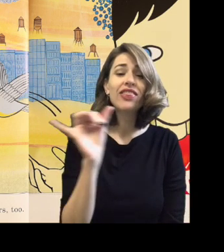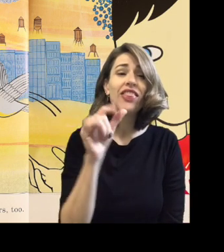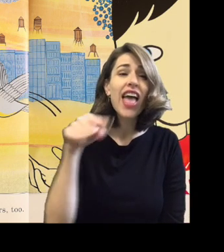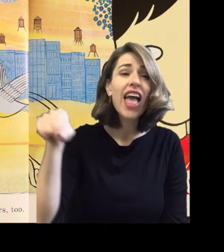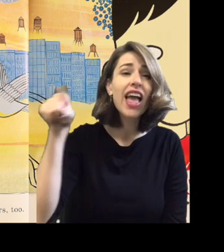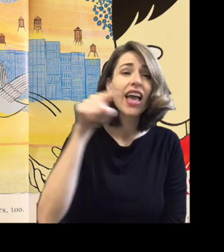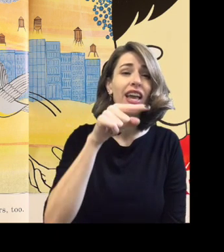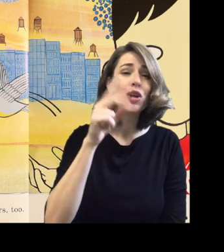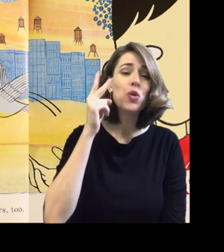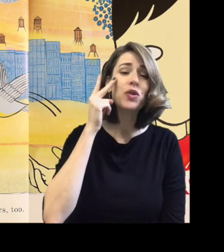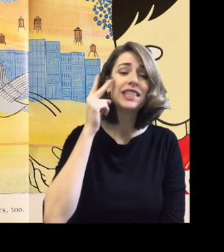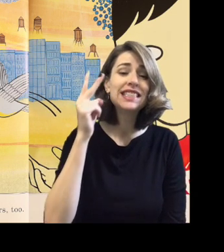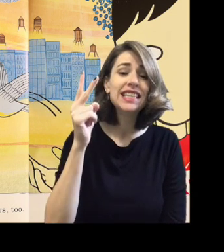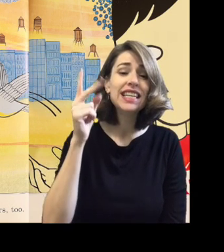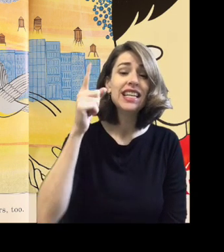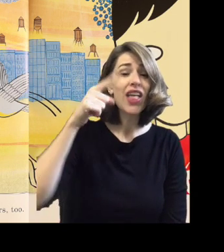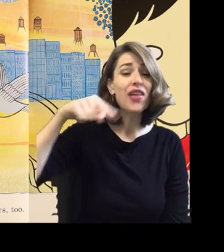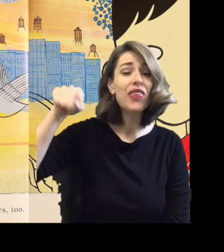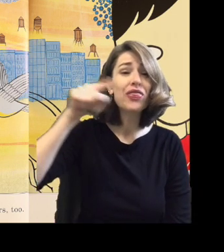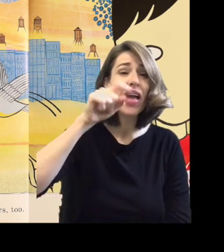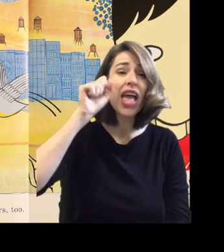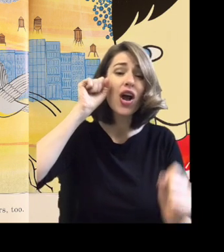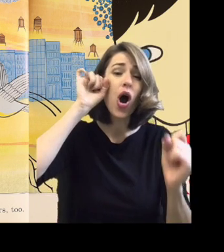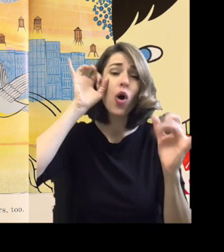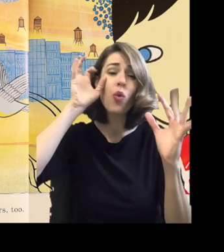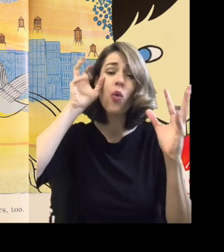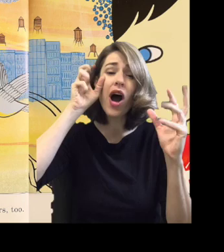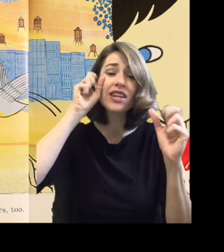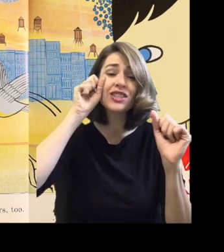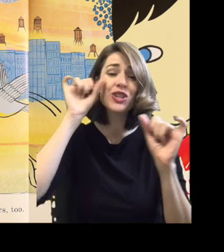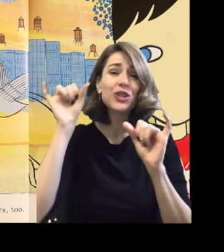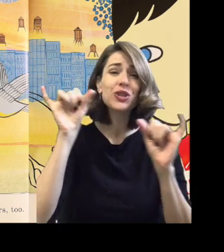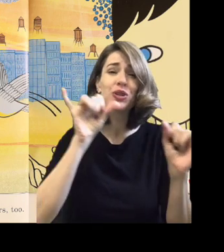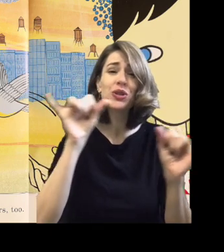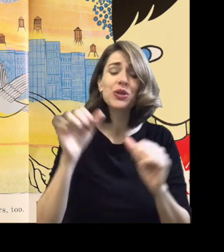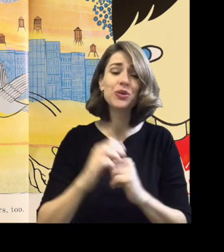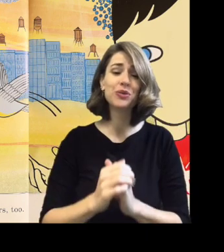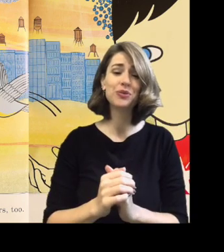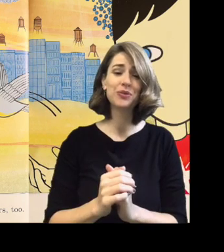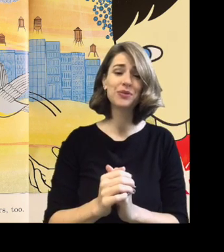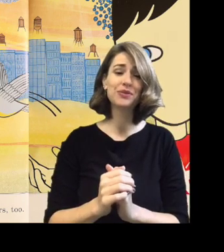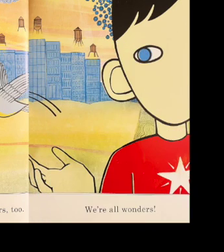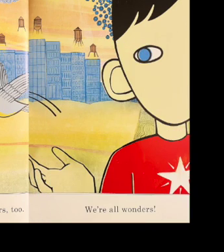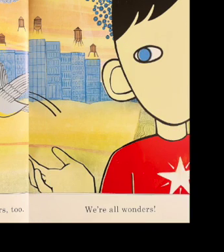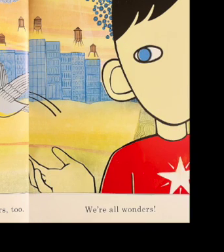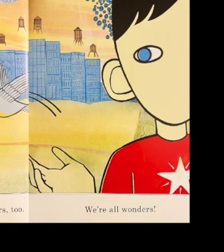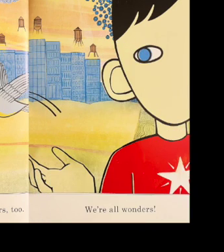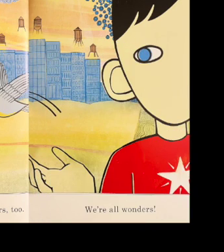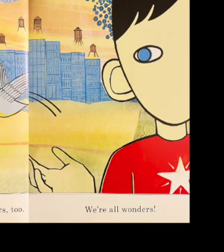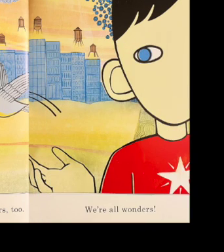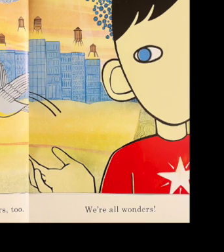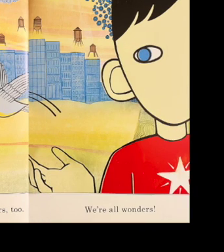And they will see that they are a wonder too.